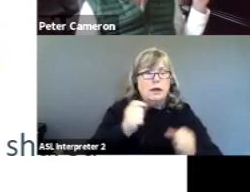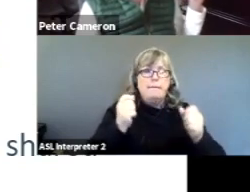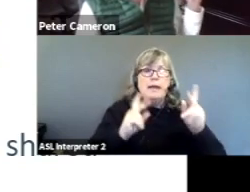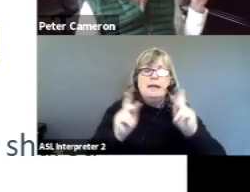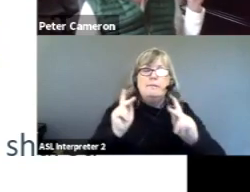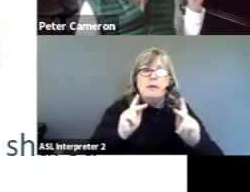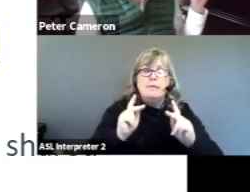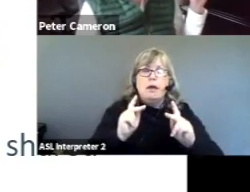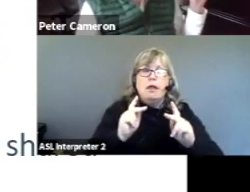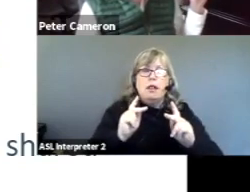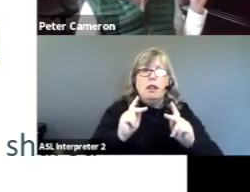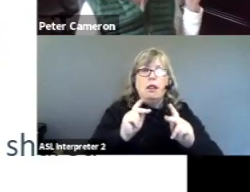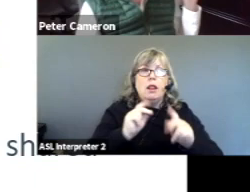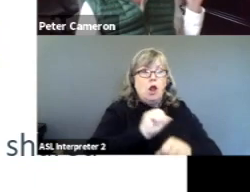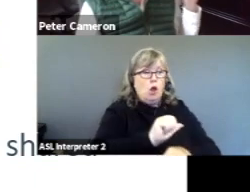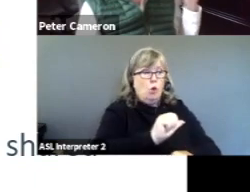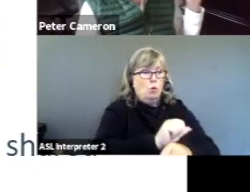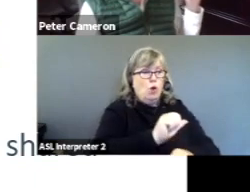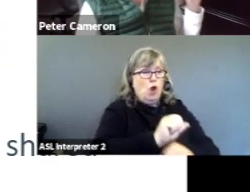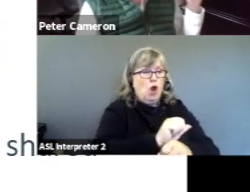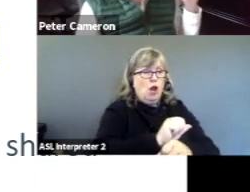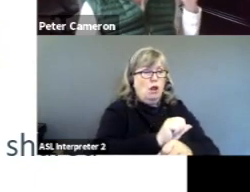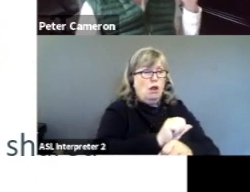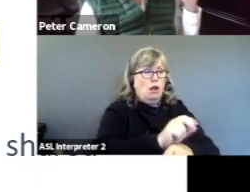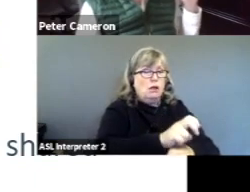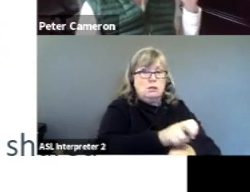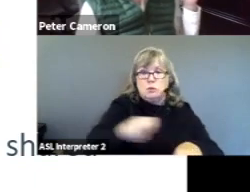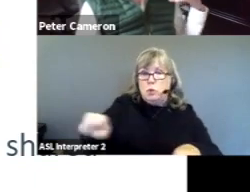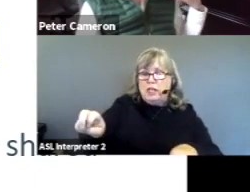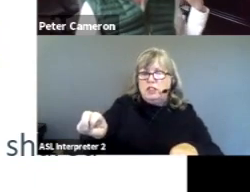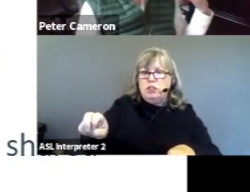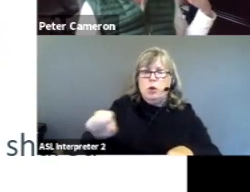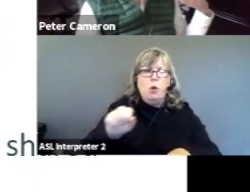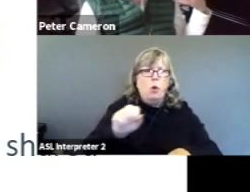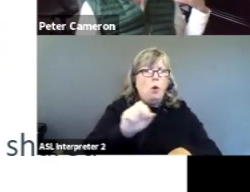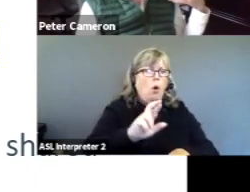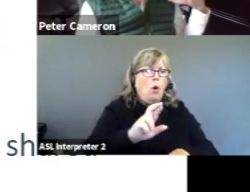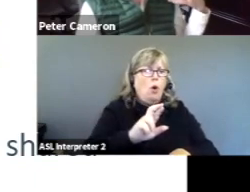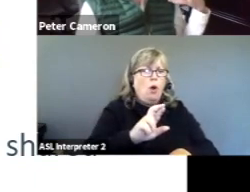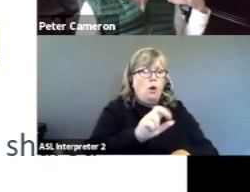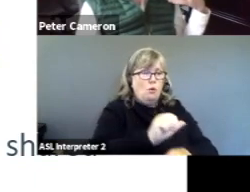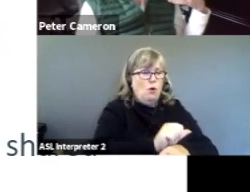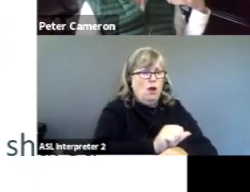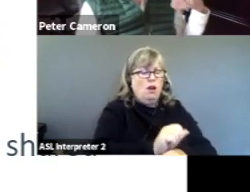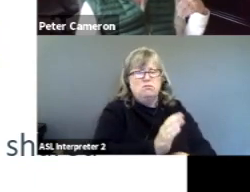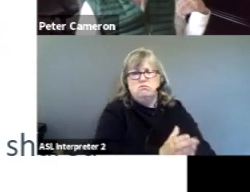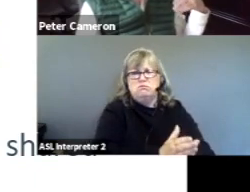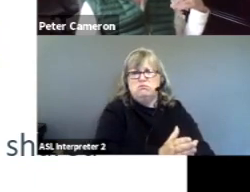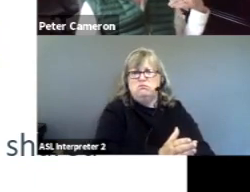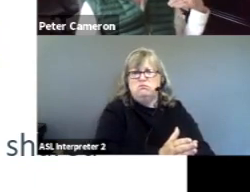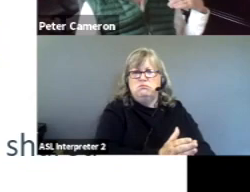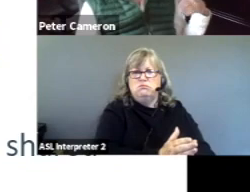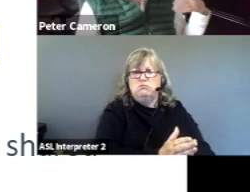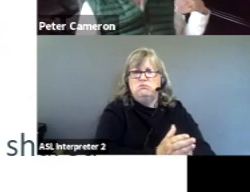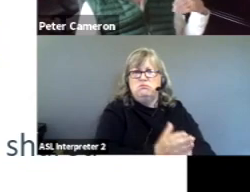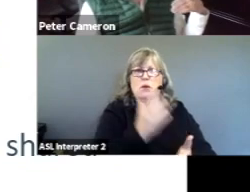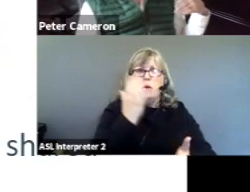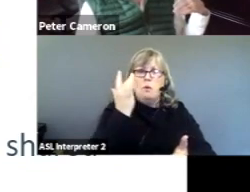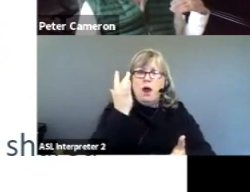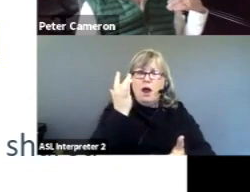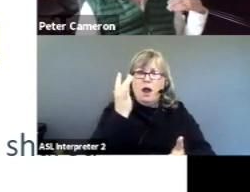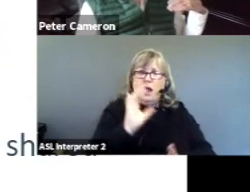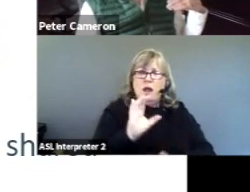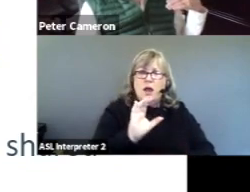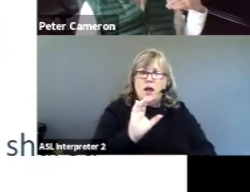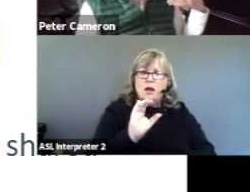not going back to some of the jobs they've had before because of the conditions that have not